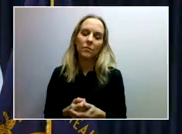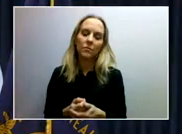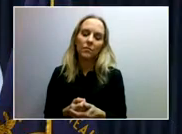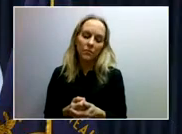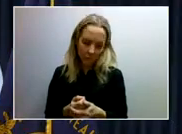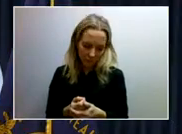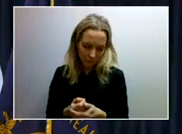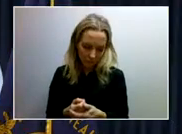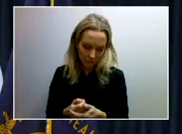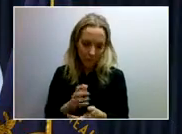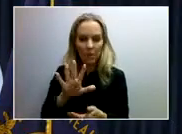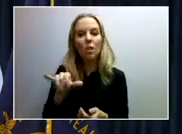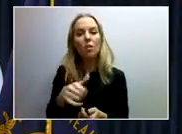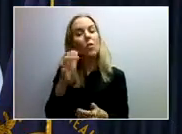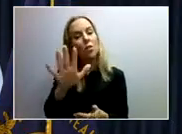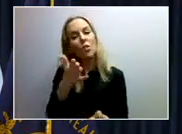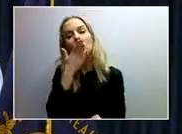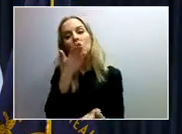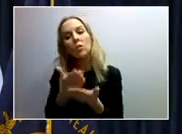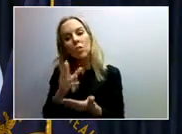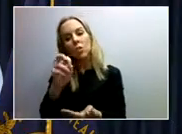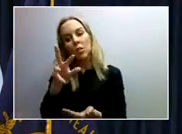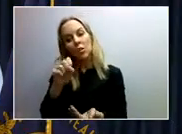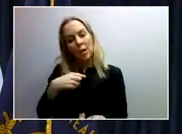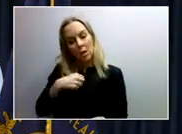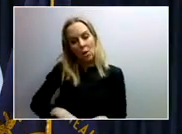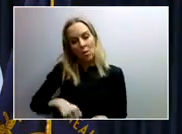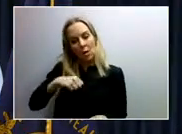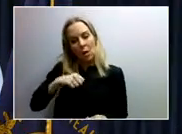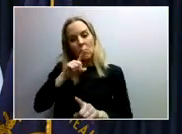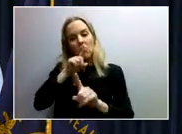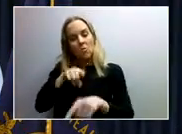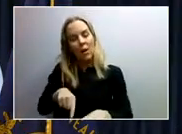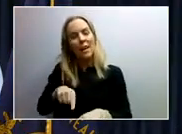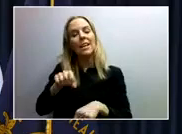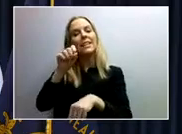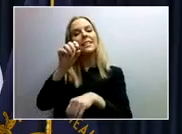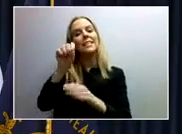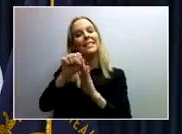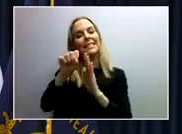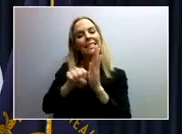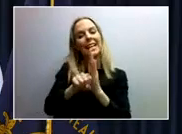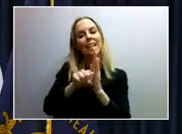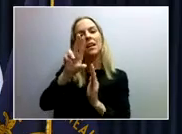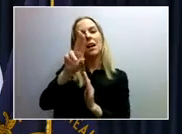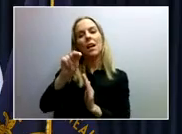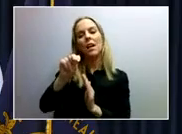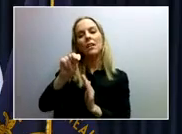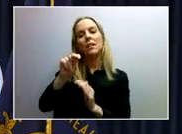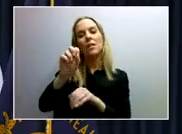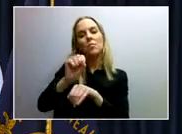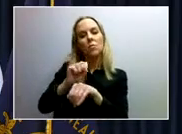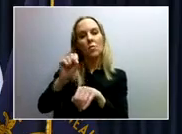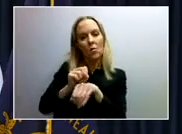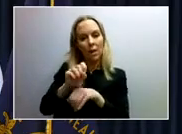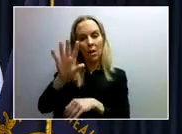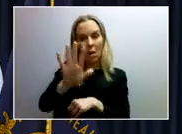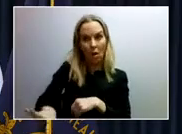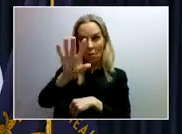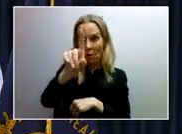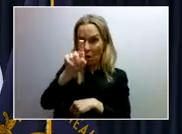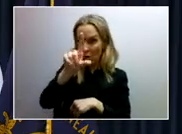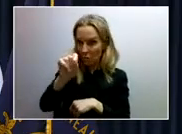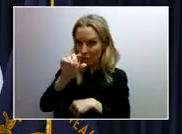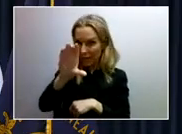Some other good news. Today, I'm proud to report that the state's unemployment rates fell in all 120 counties between November